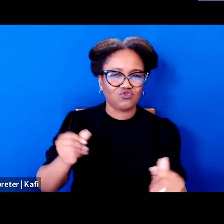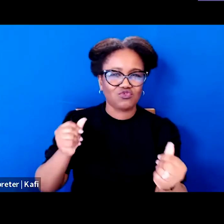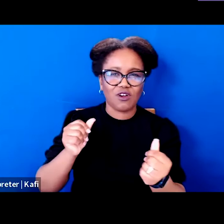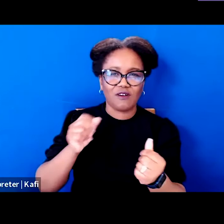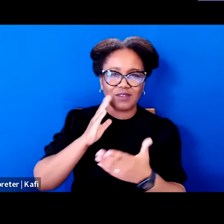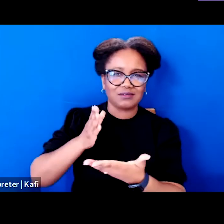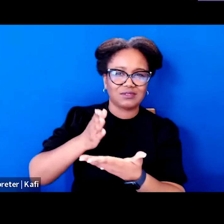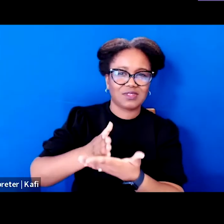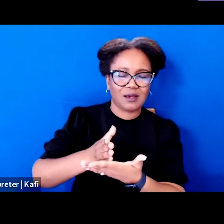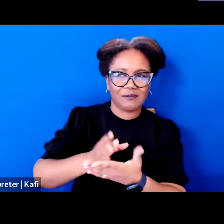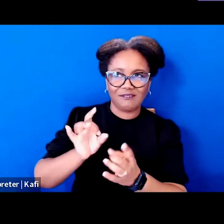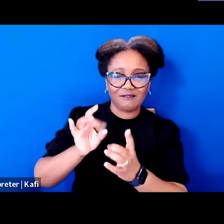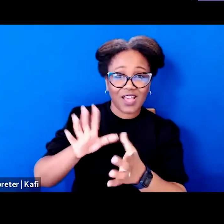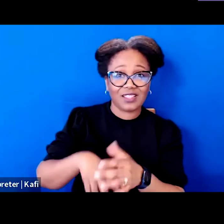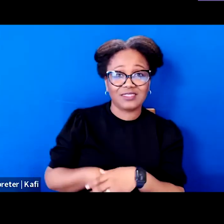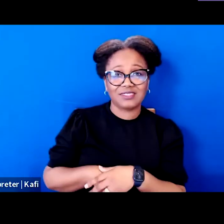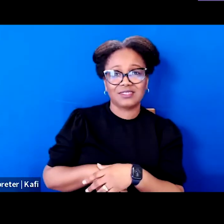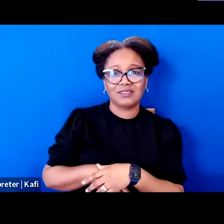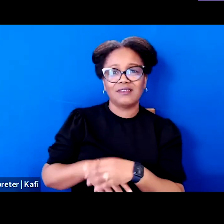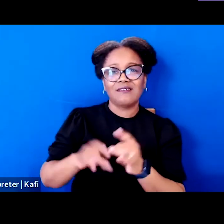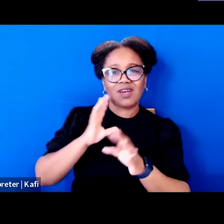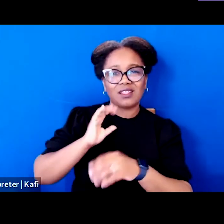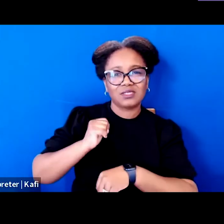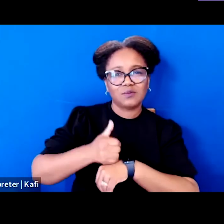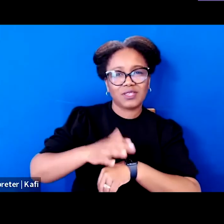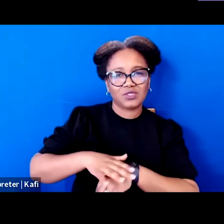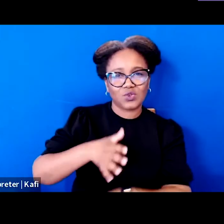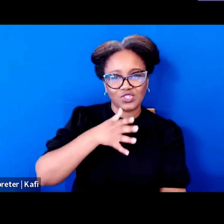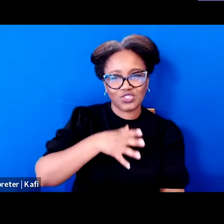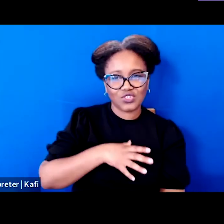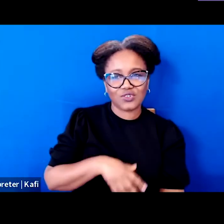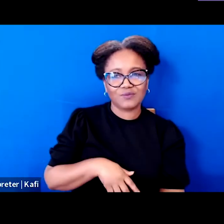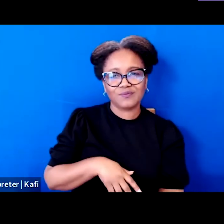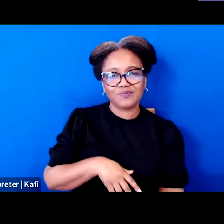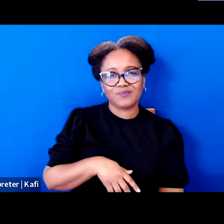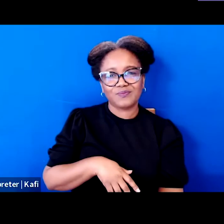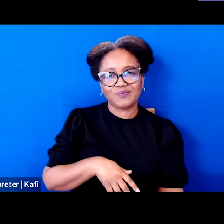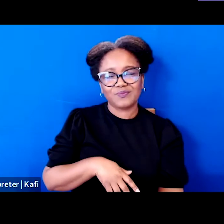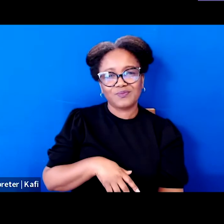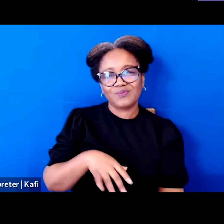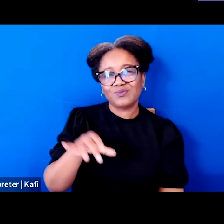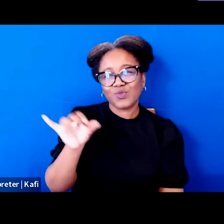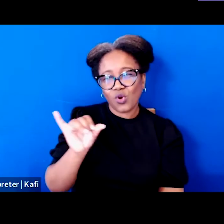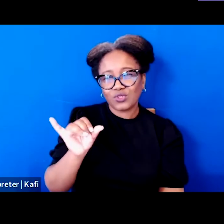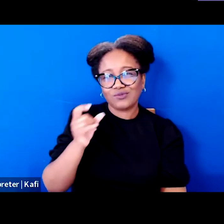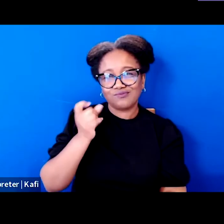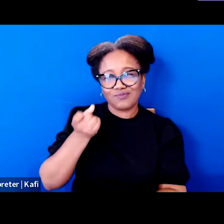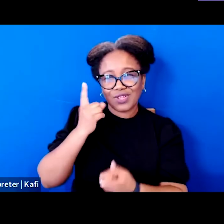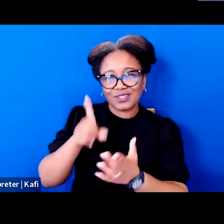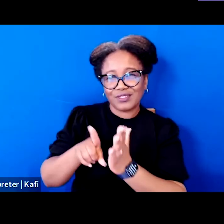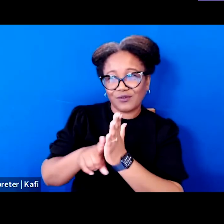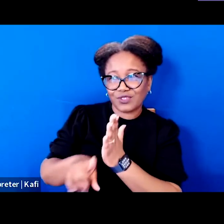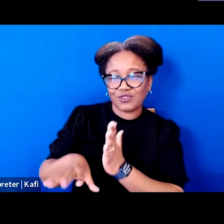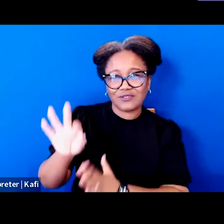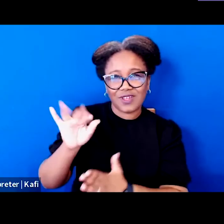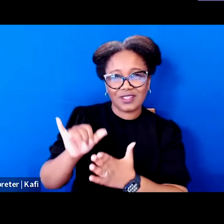land. My ancestors are here by way of Western Africa and Northern Sweden. And I have the extraordinary privilege